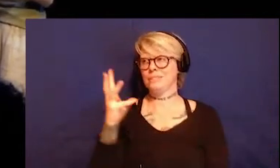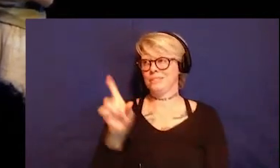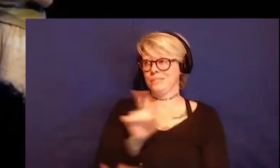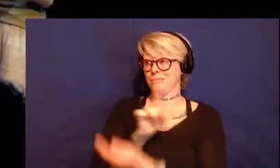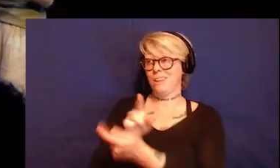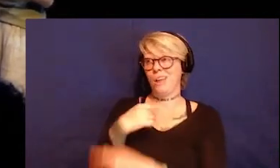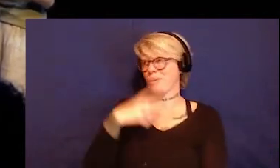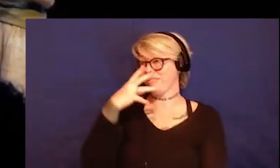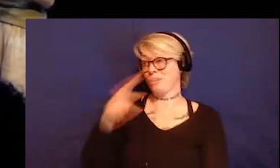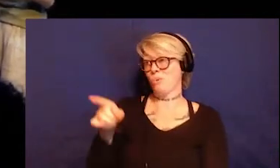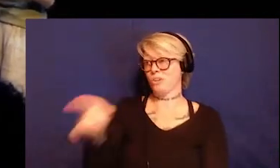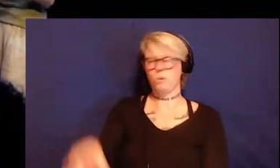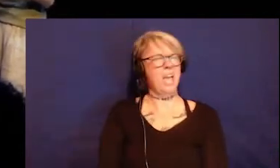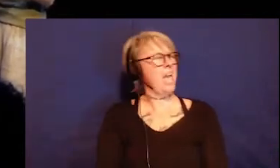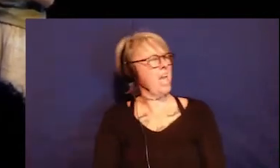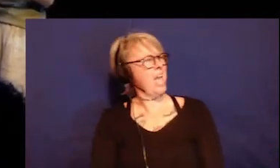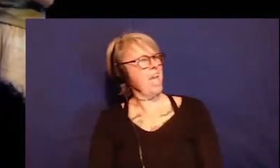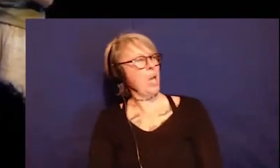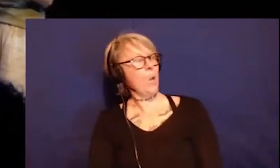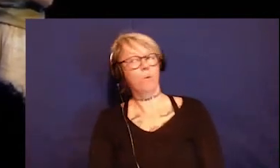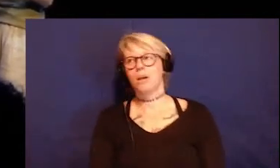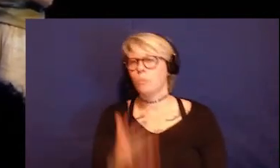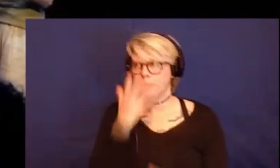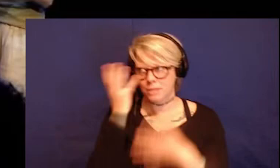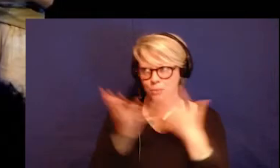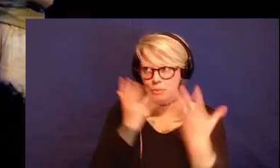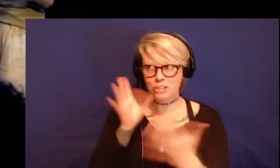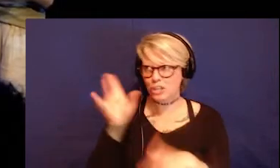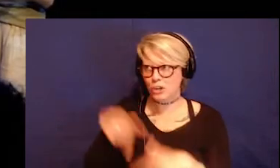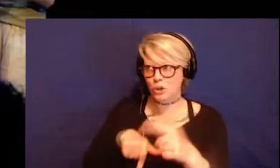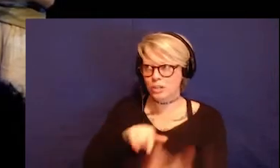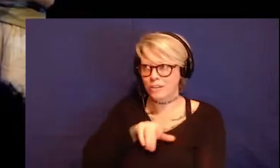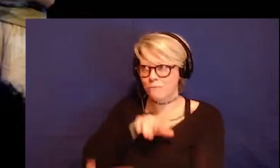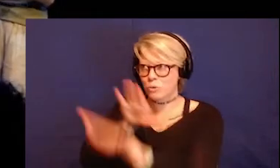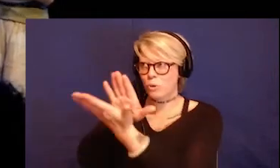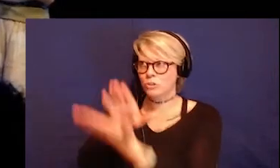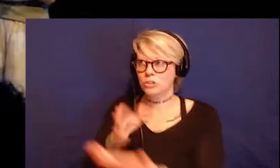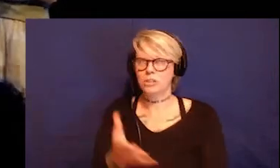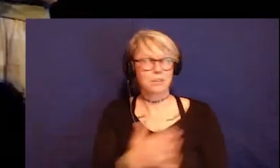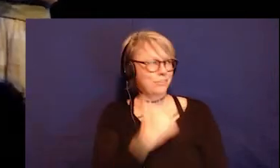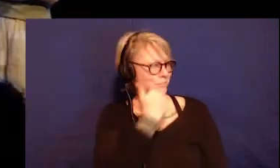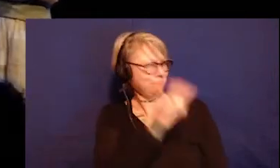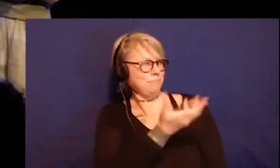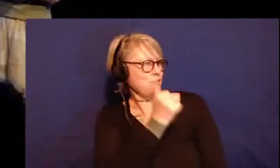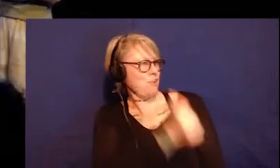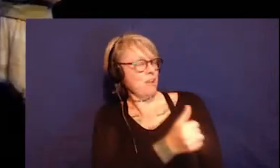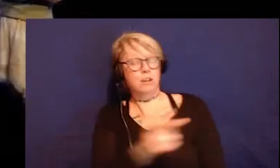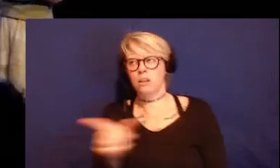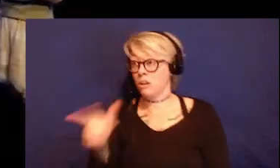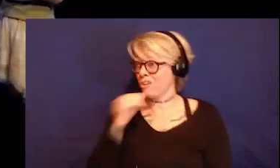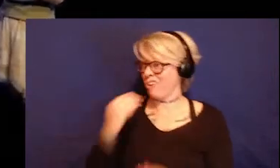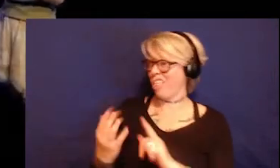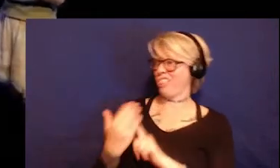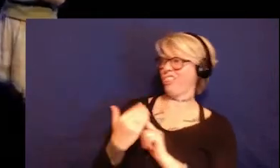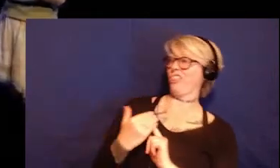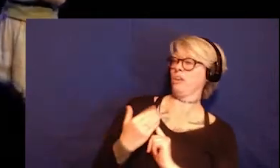Oh, damn. I would be too embarrassed to approach you. You're not shy. And you're not intimidating. You want me to be?